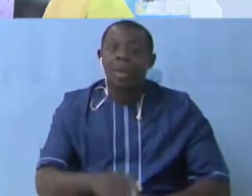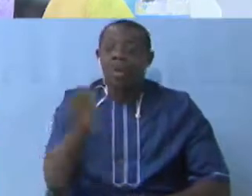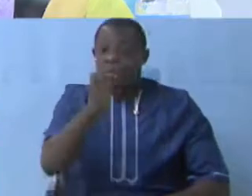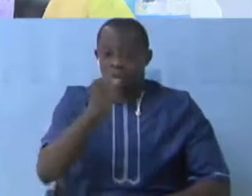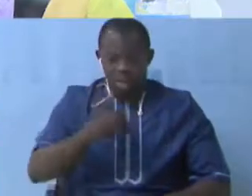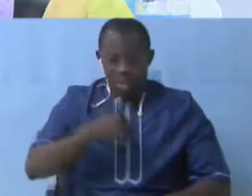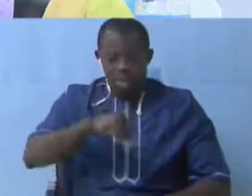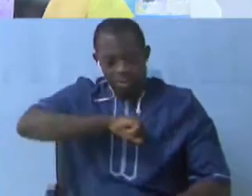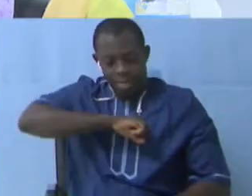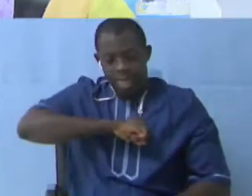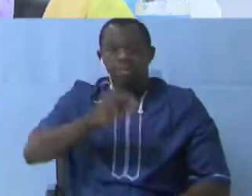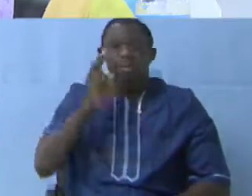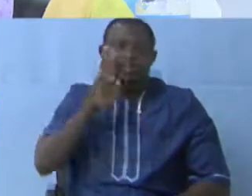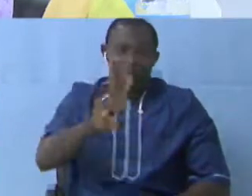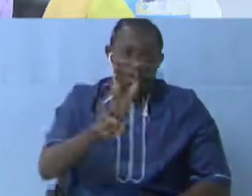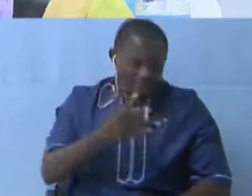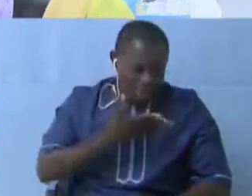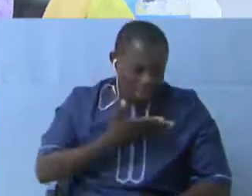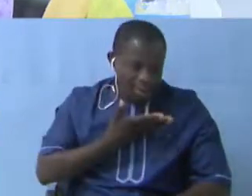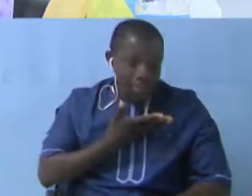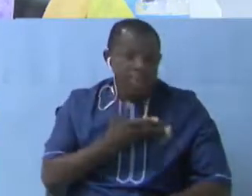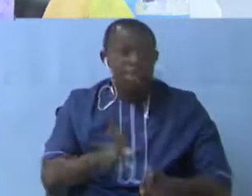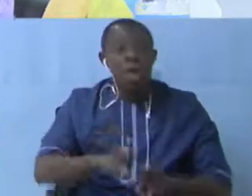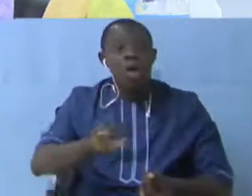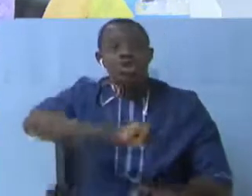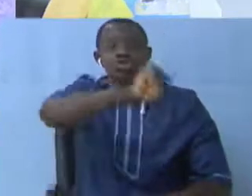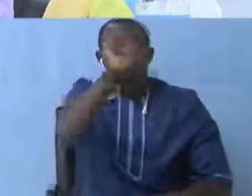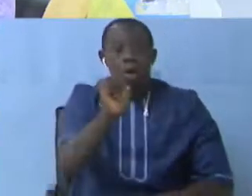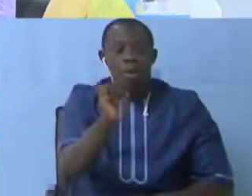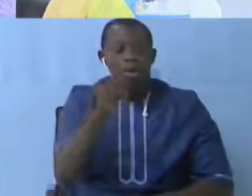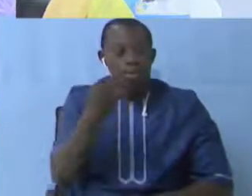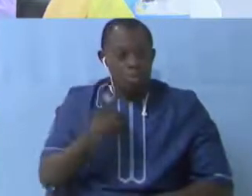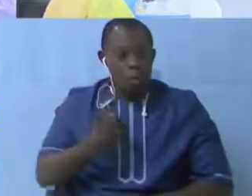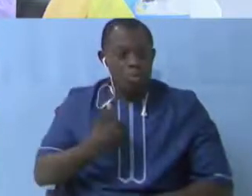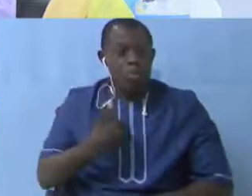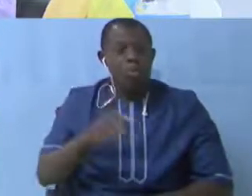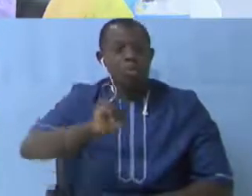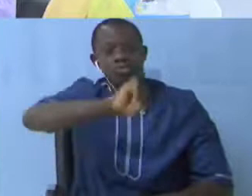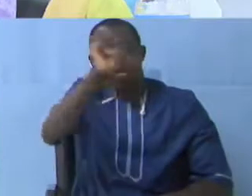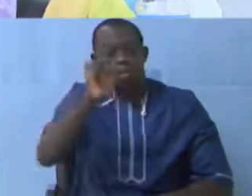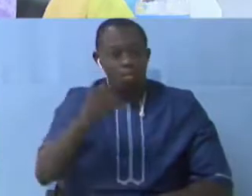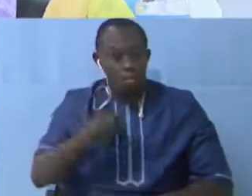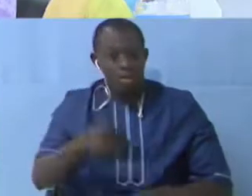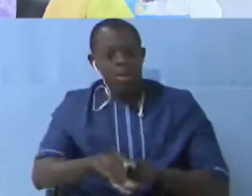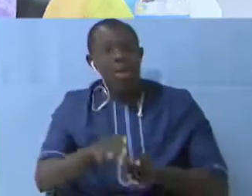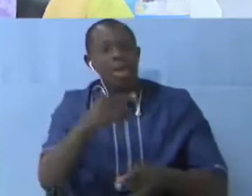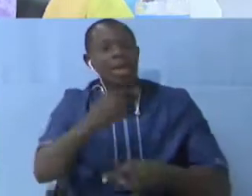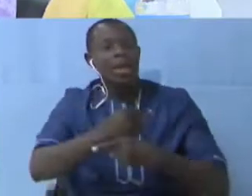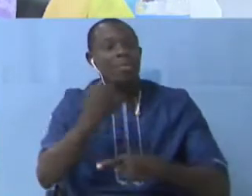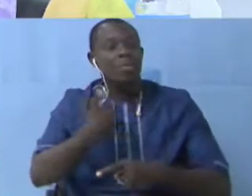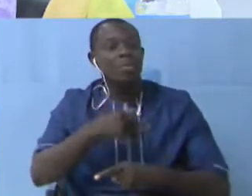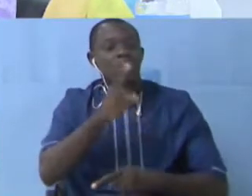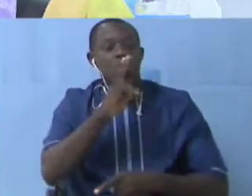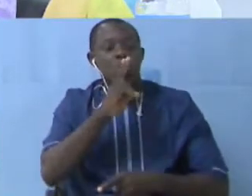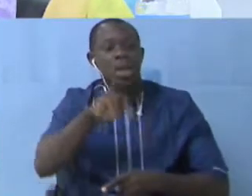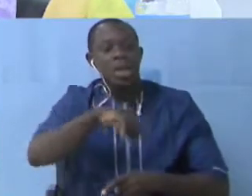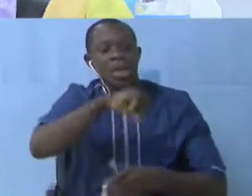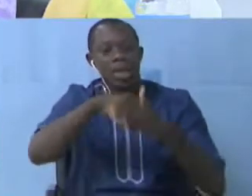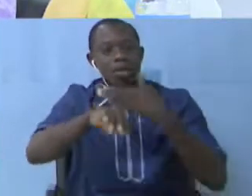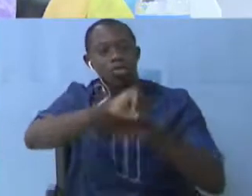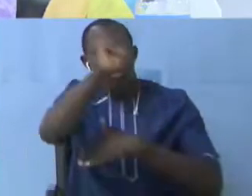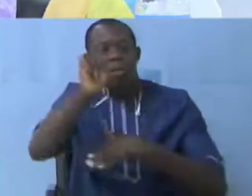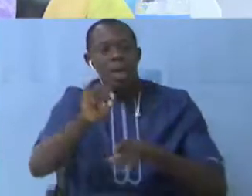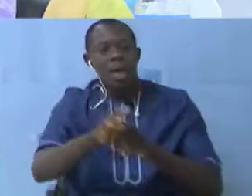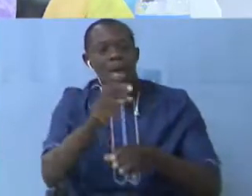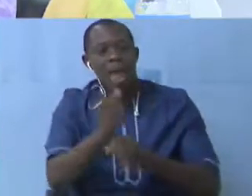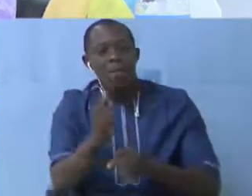it myself, and the diaspora pay with the convention, the accommodation